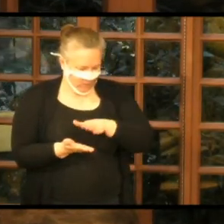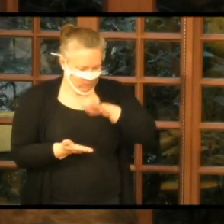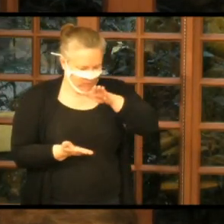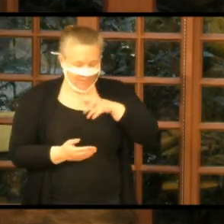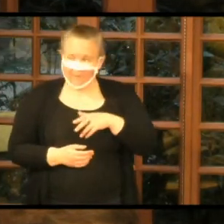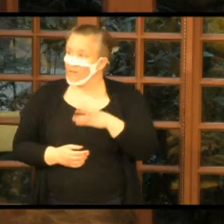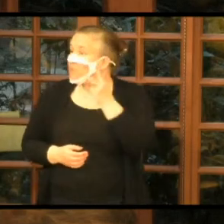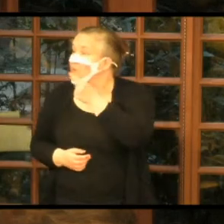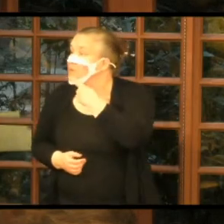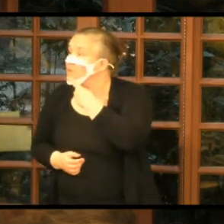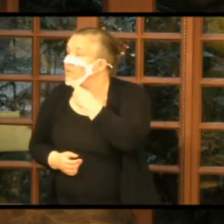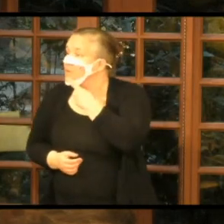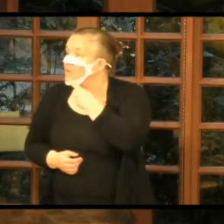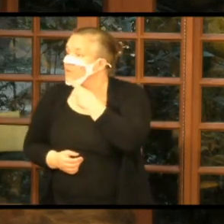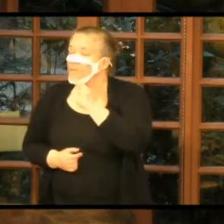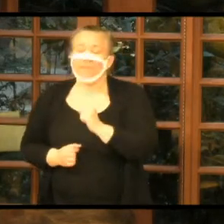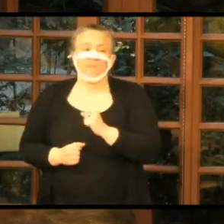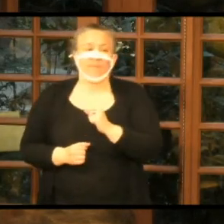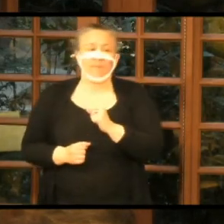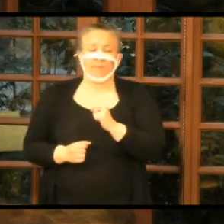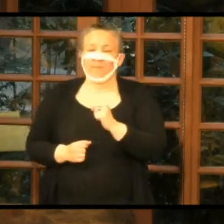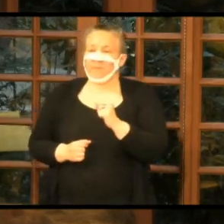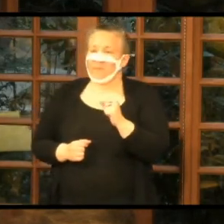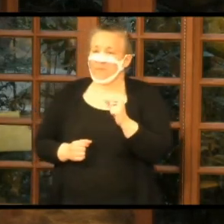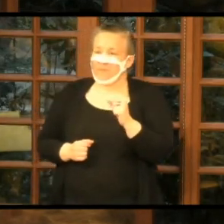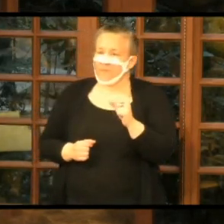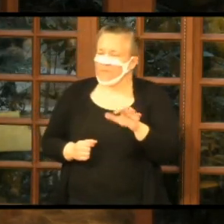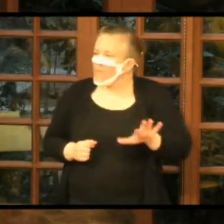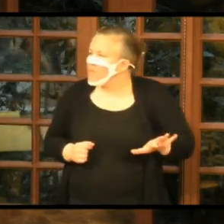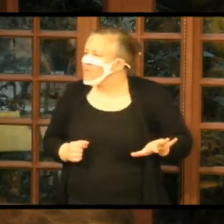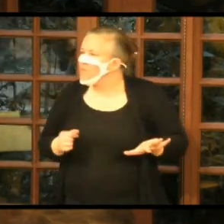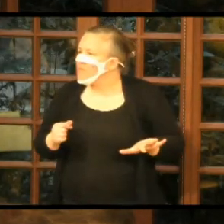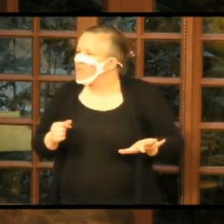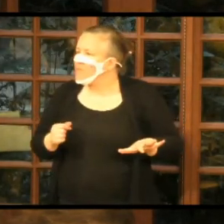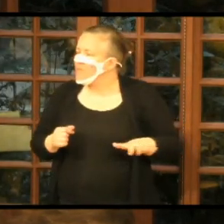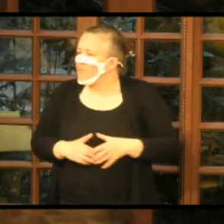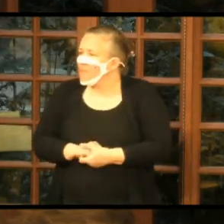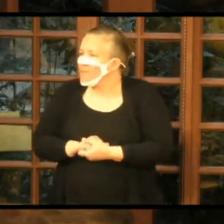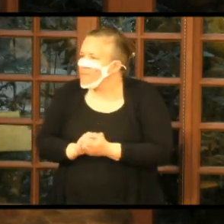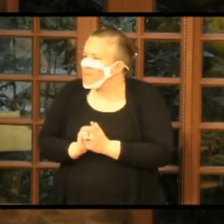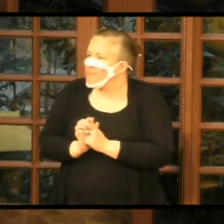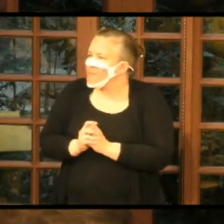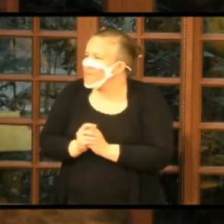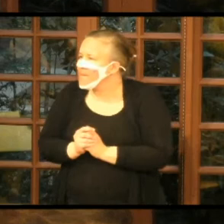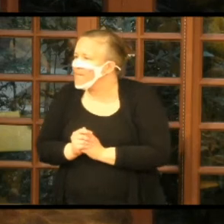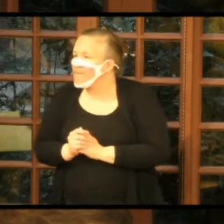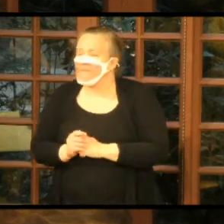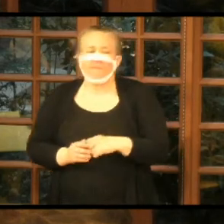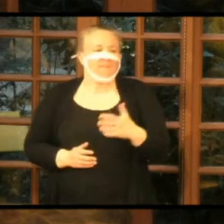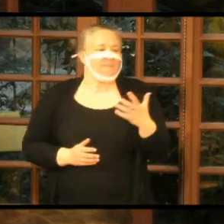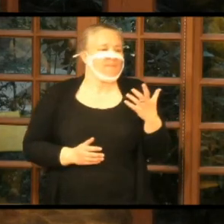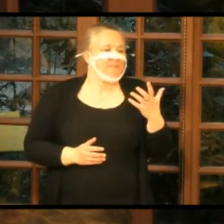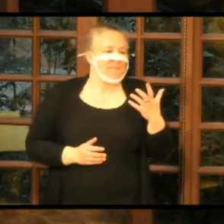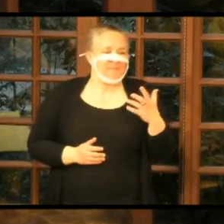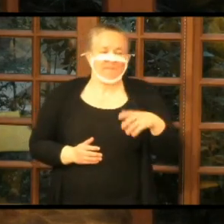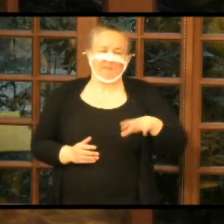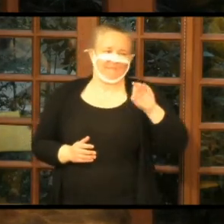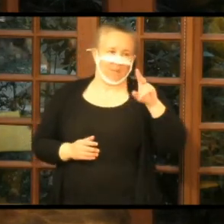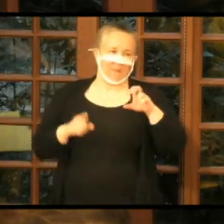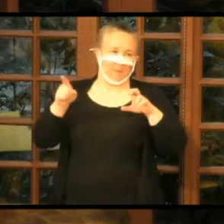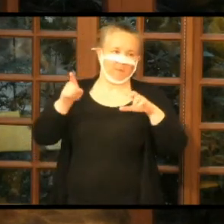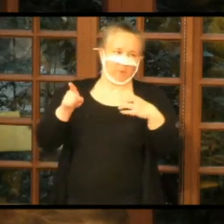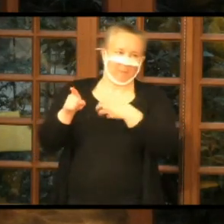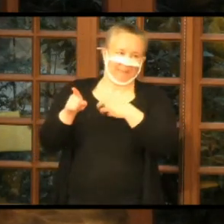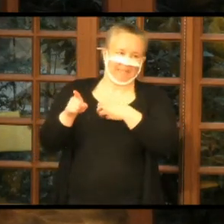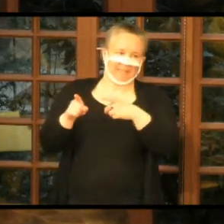father. He shifts his bulk against the vehicle, wrings his hands. "I'm just going to," February points to the police